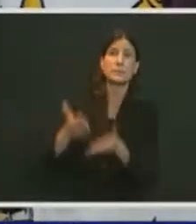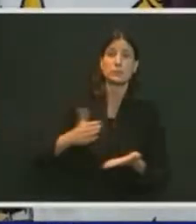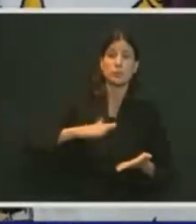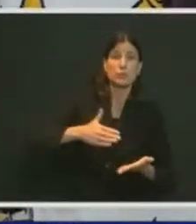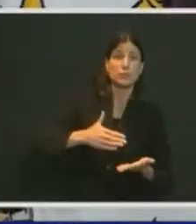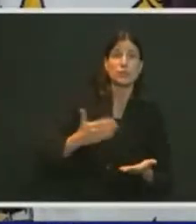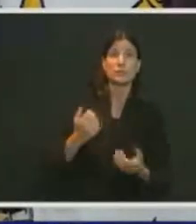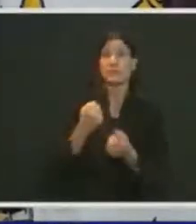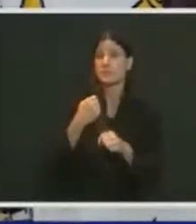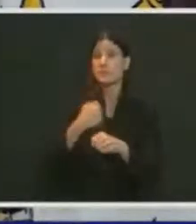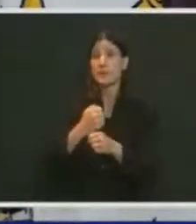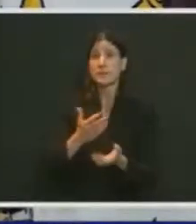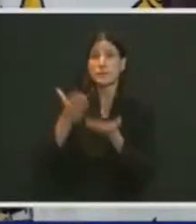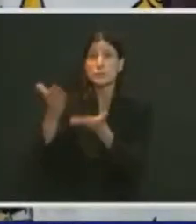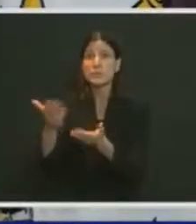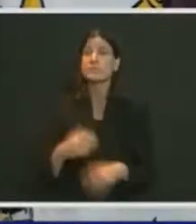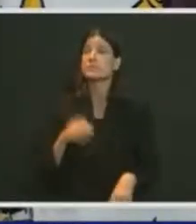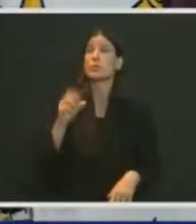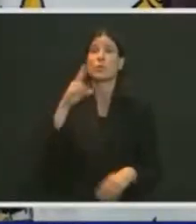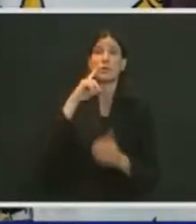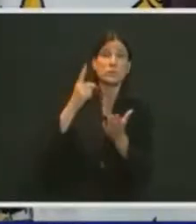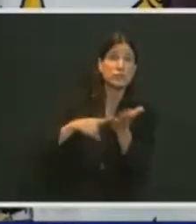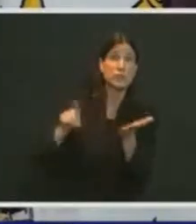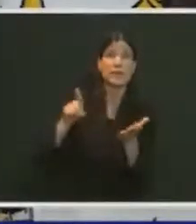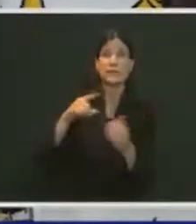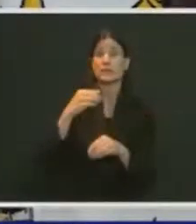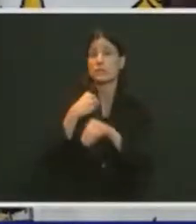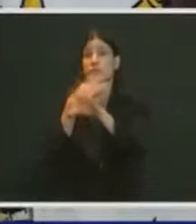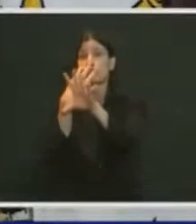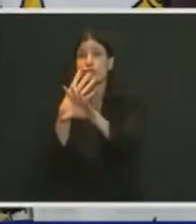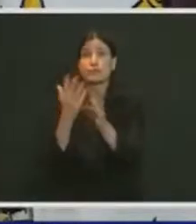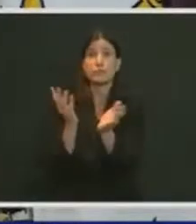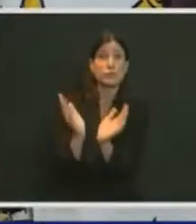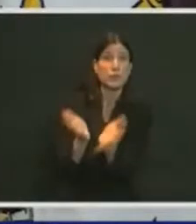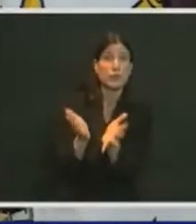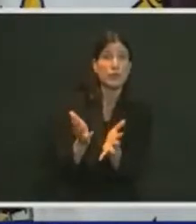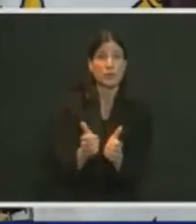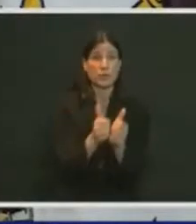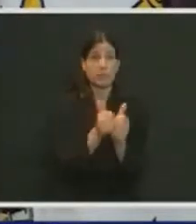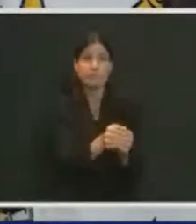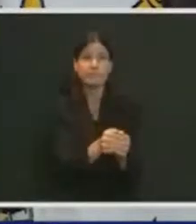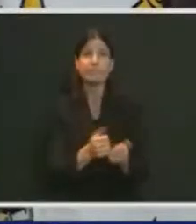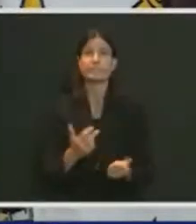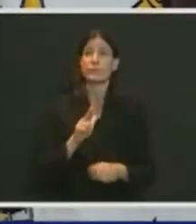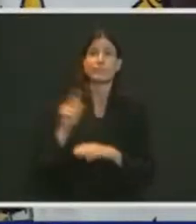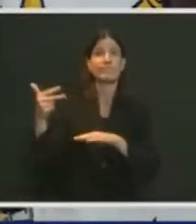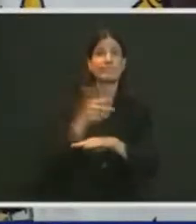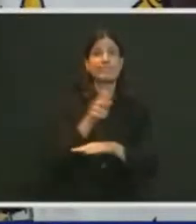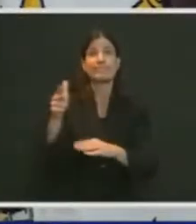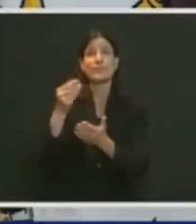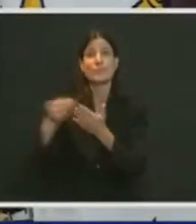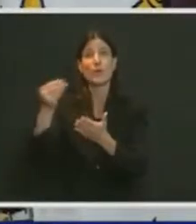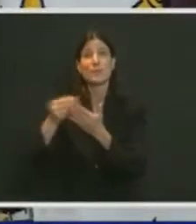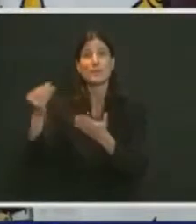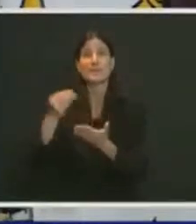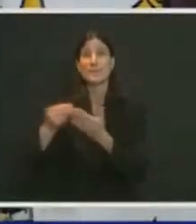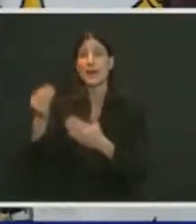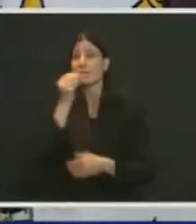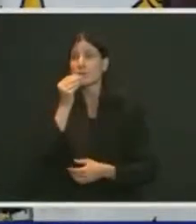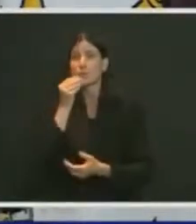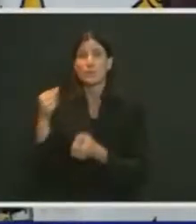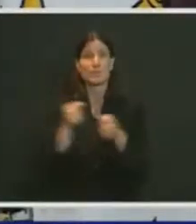call somebody, exercise patience when it's difficult, deliver groceries. It's what's going to get us through